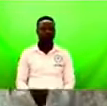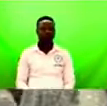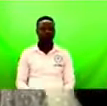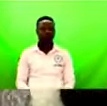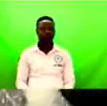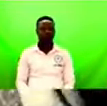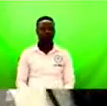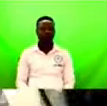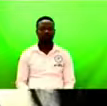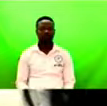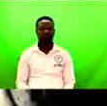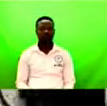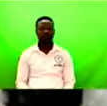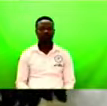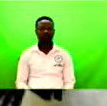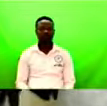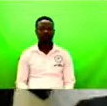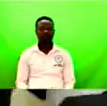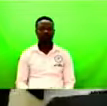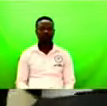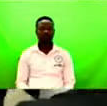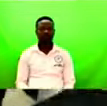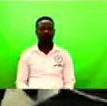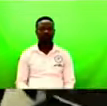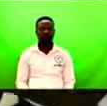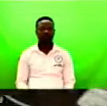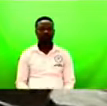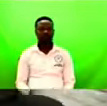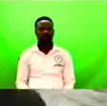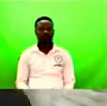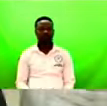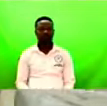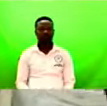Right, thank you very much, Chair.